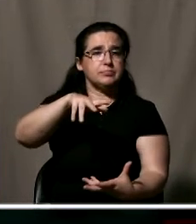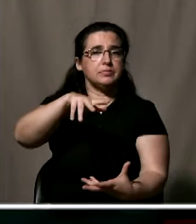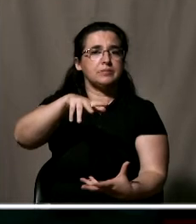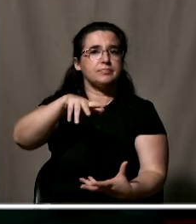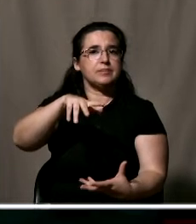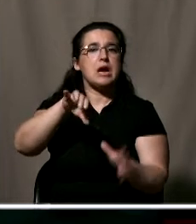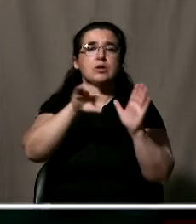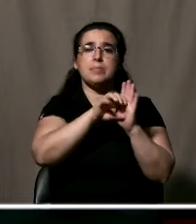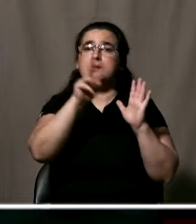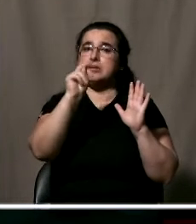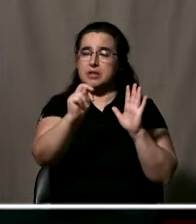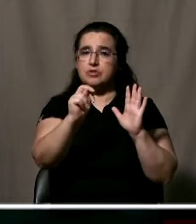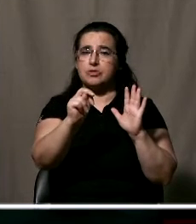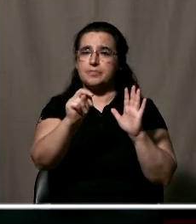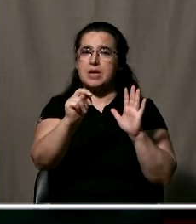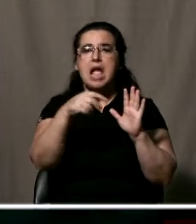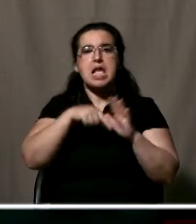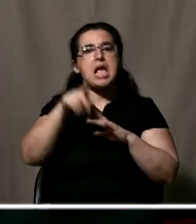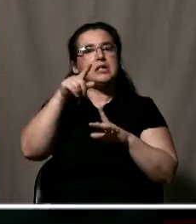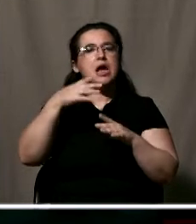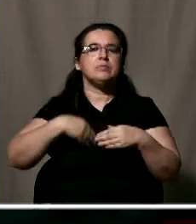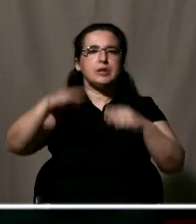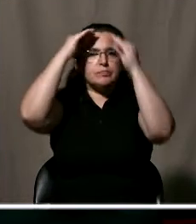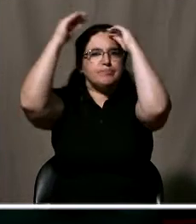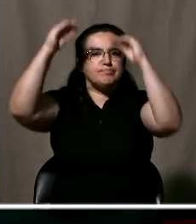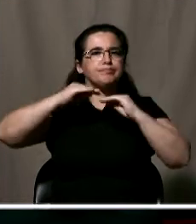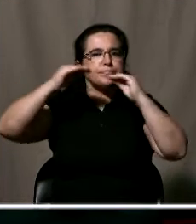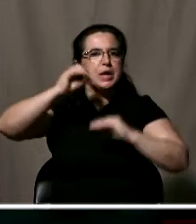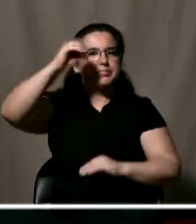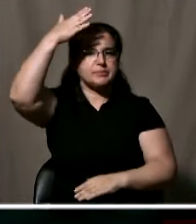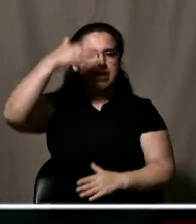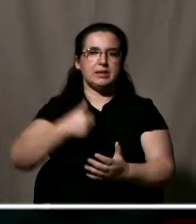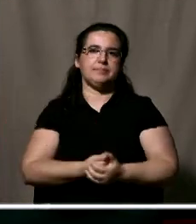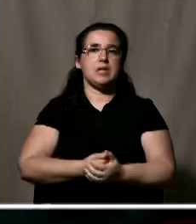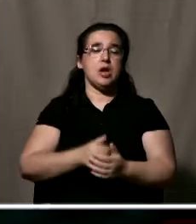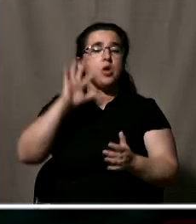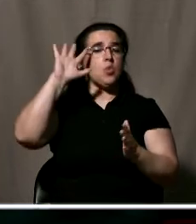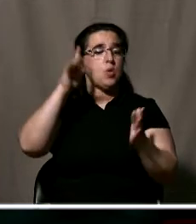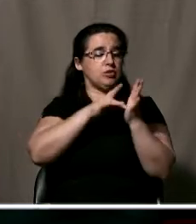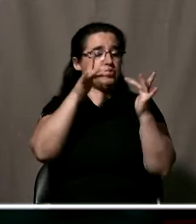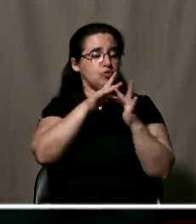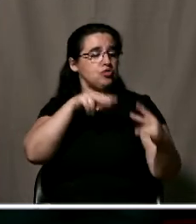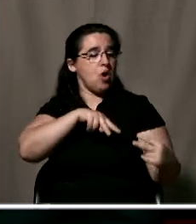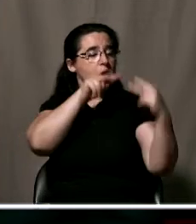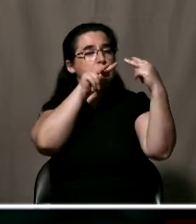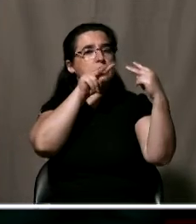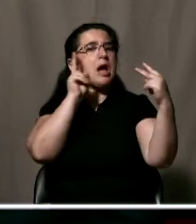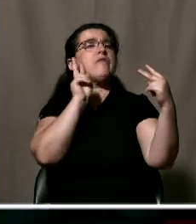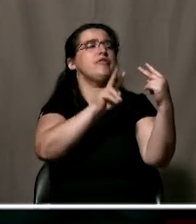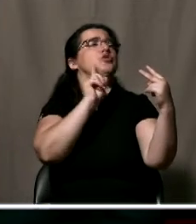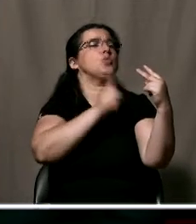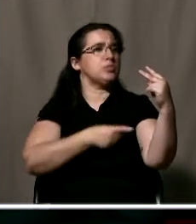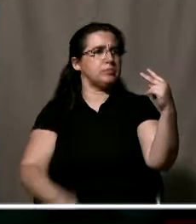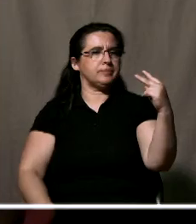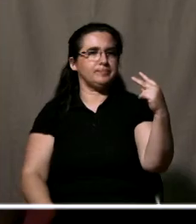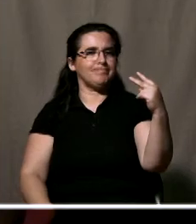No capítulo 3, ele é o nosso sumo sacerdote. When I look to Jesus, quando eu olho para Jesus, what do I see? O que é que eu vejo? I see the